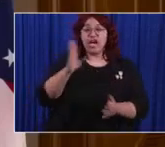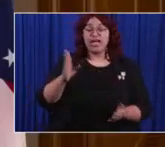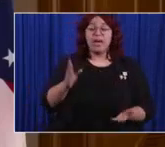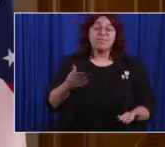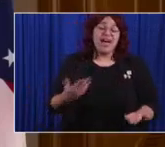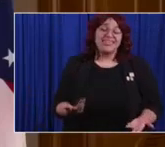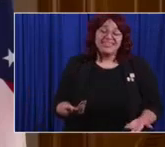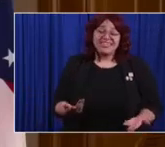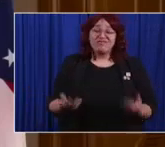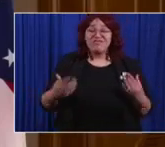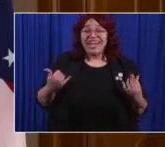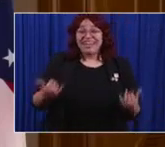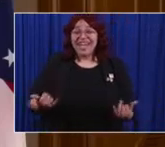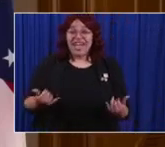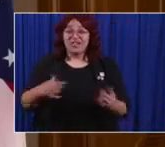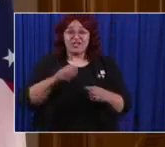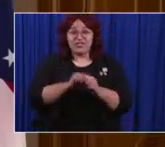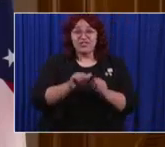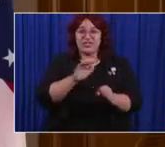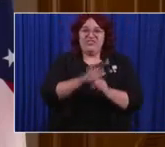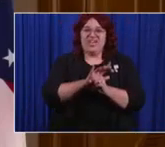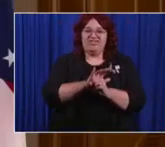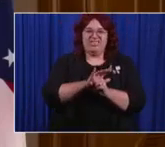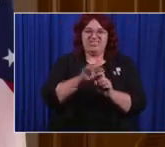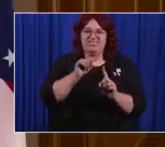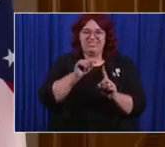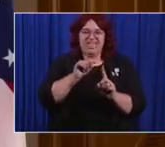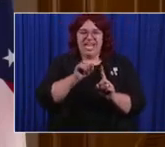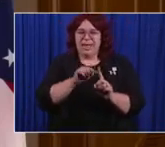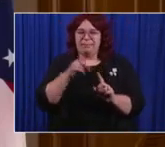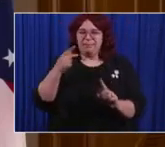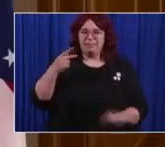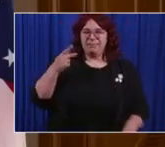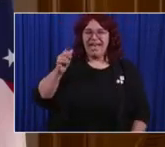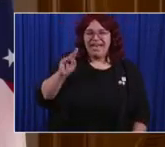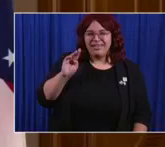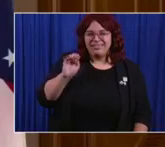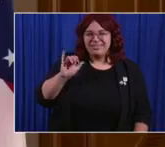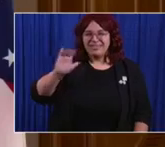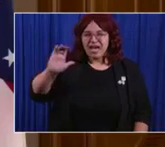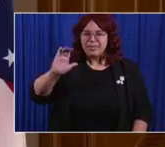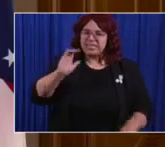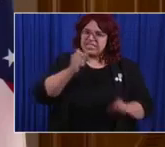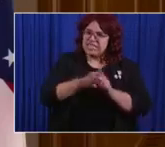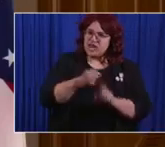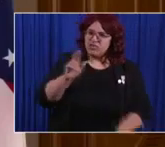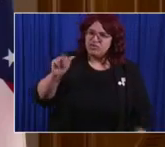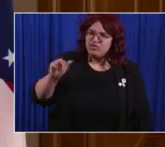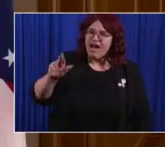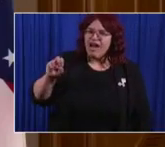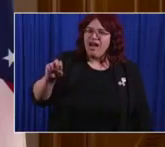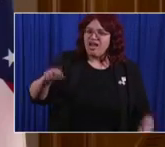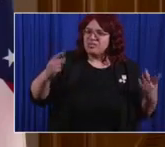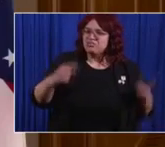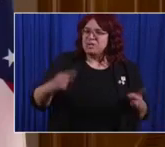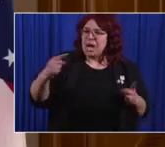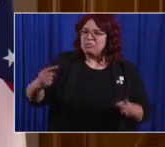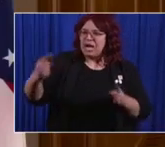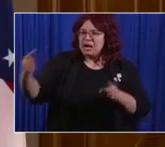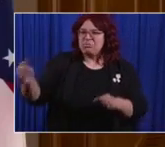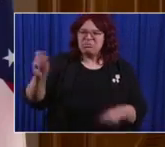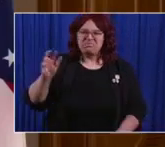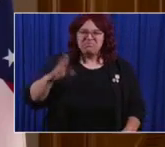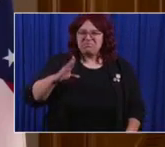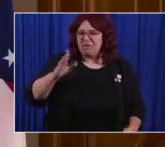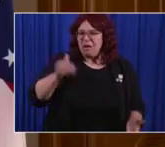think we have to do everything within our power to get rid of this pandemic and drive it to the ground.